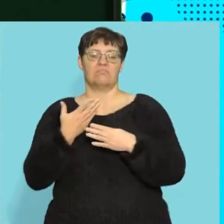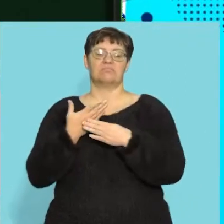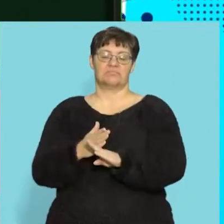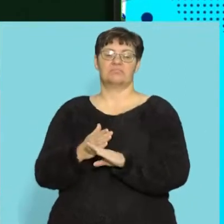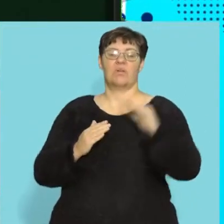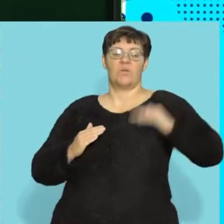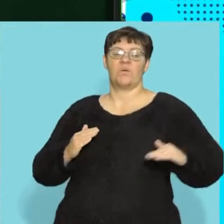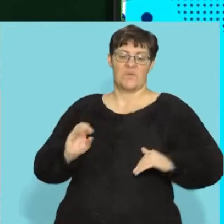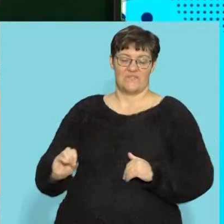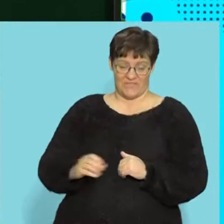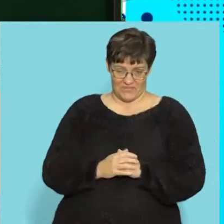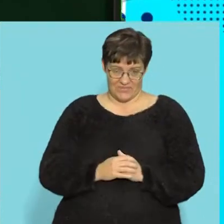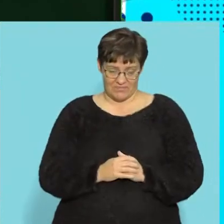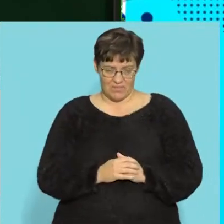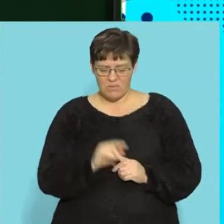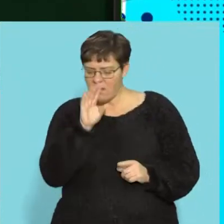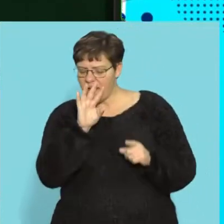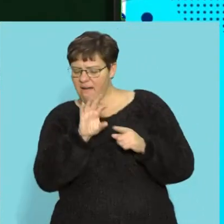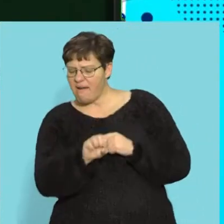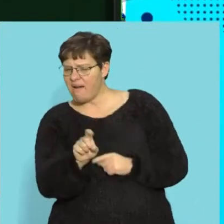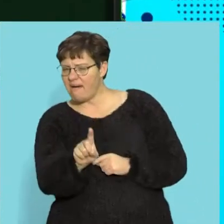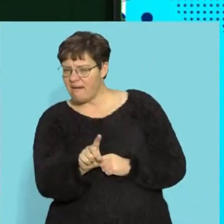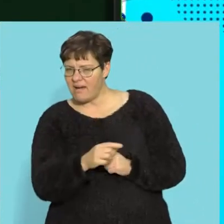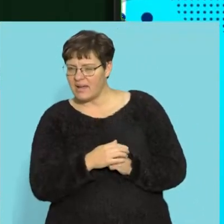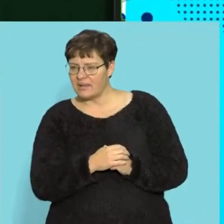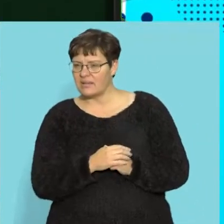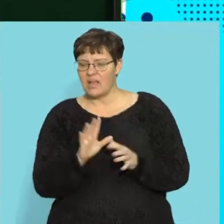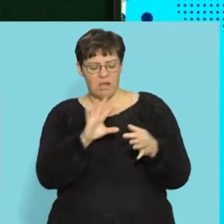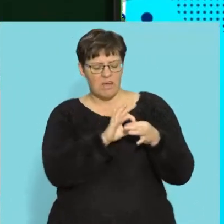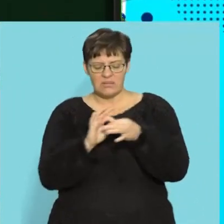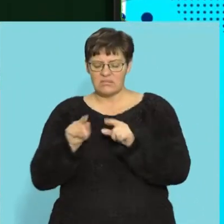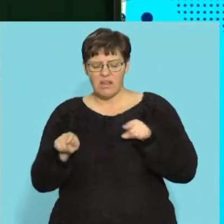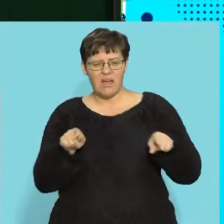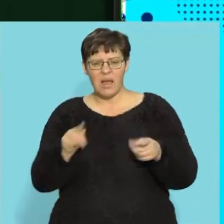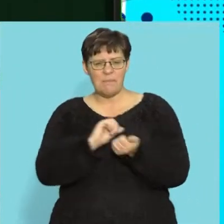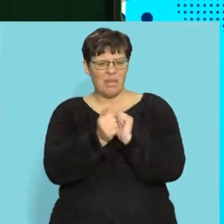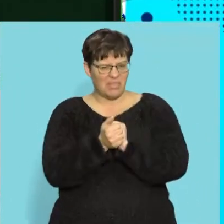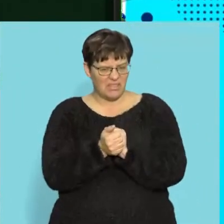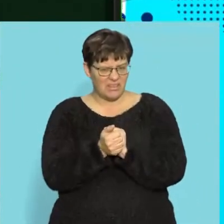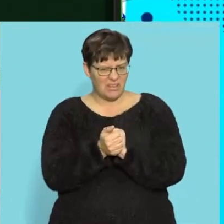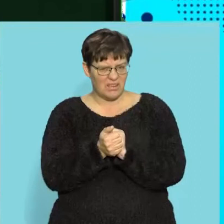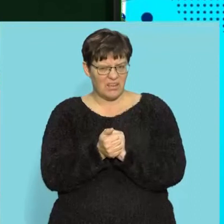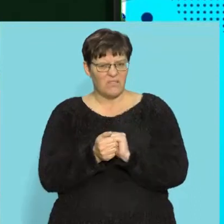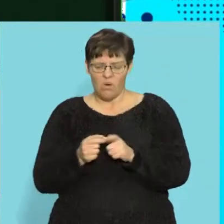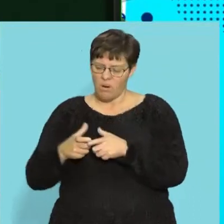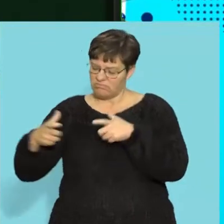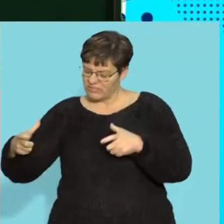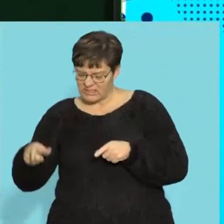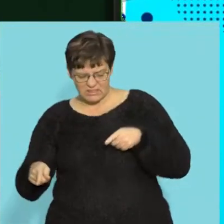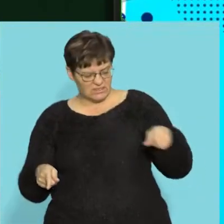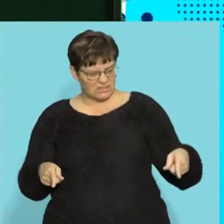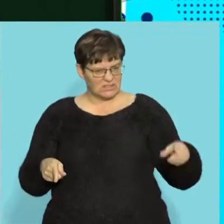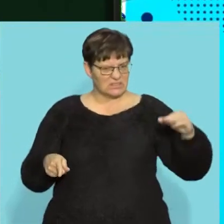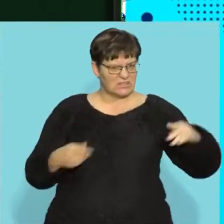day. But what is it that we want to establish at this point in time? We want to see if there is any mathematical relationship between cross-sectional